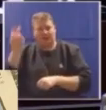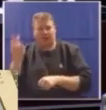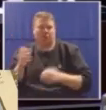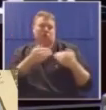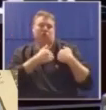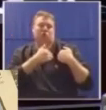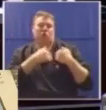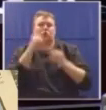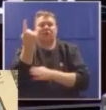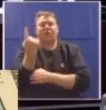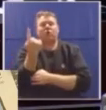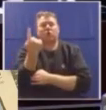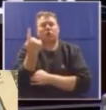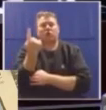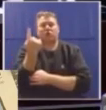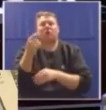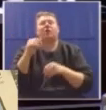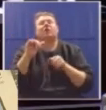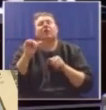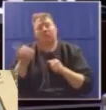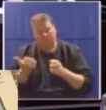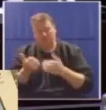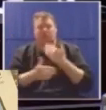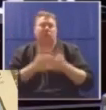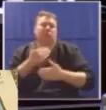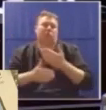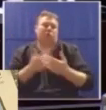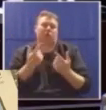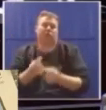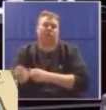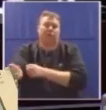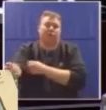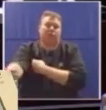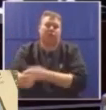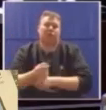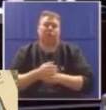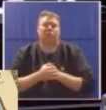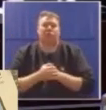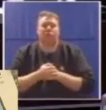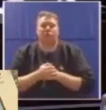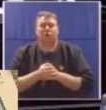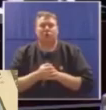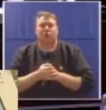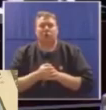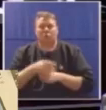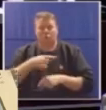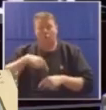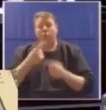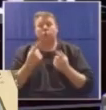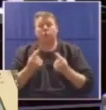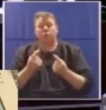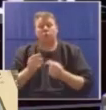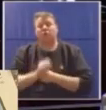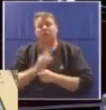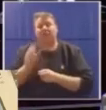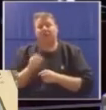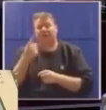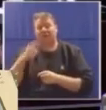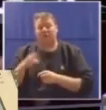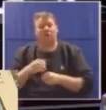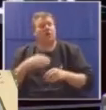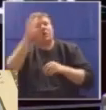security throughout that whole process. So we will do what we as South Africans have to do. What they